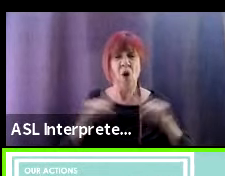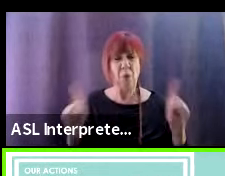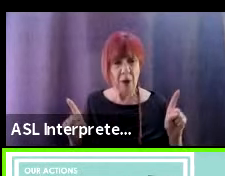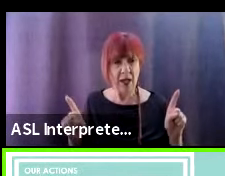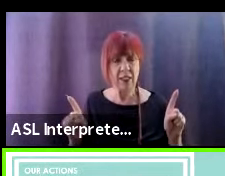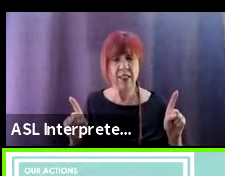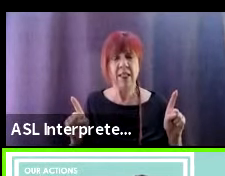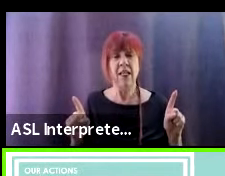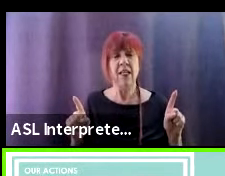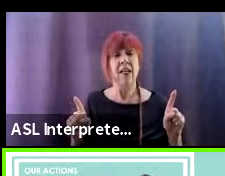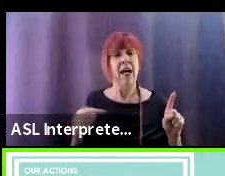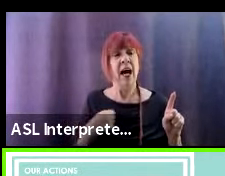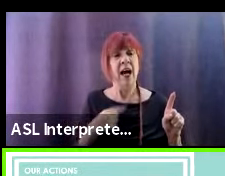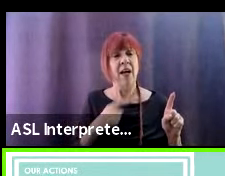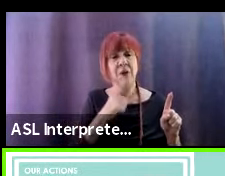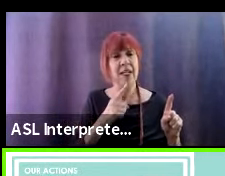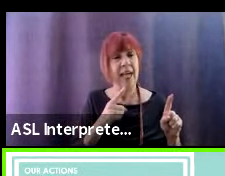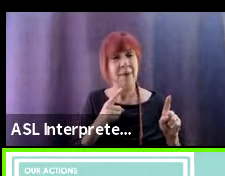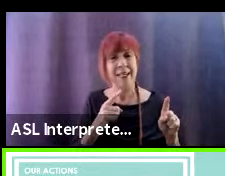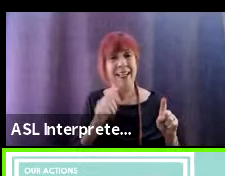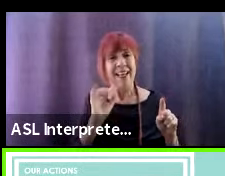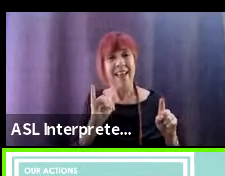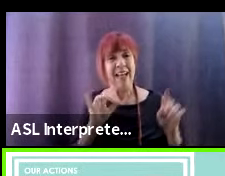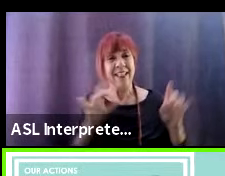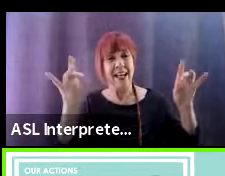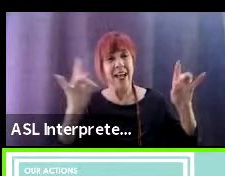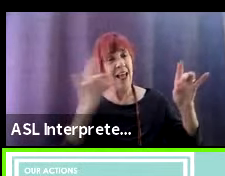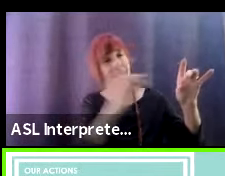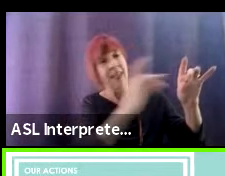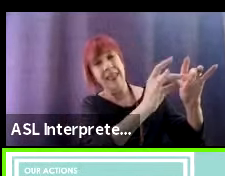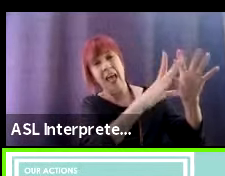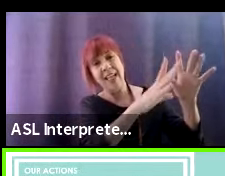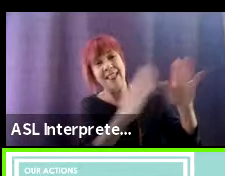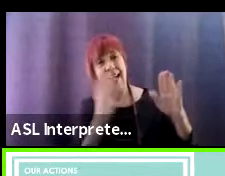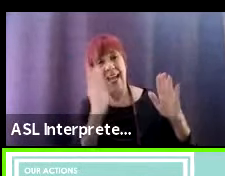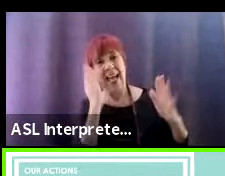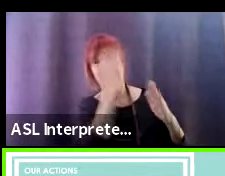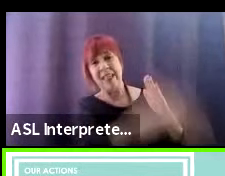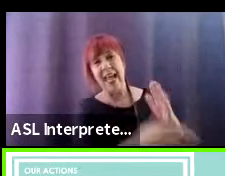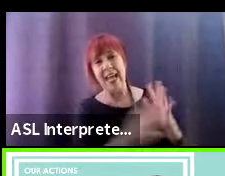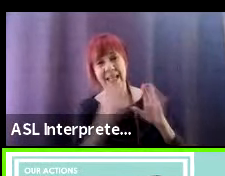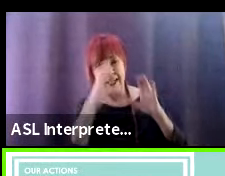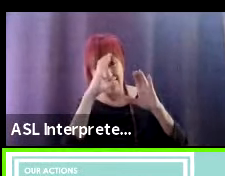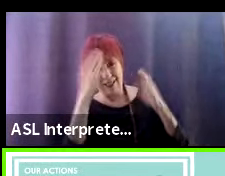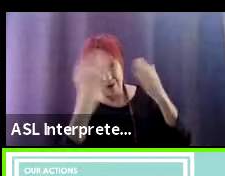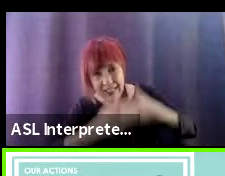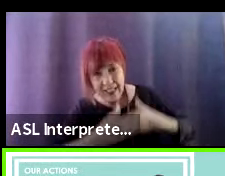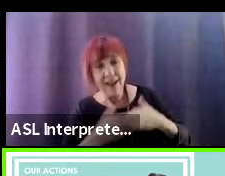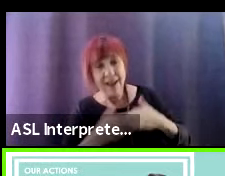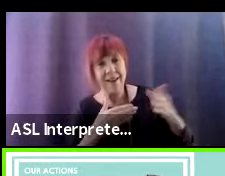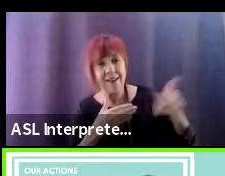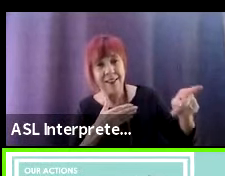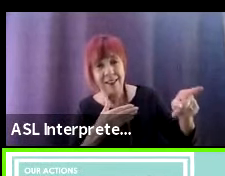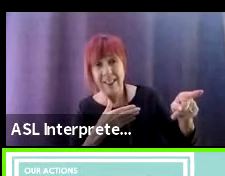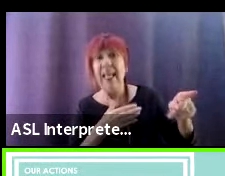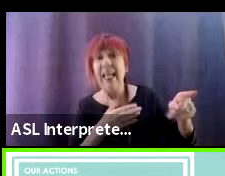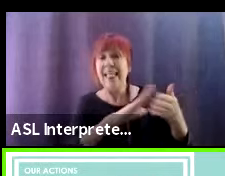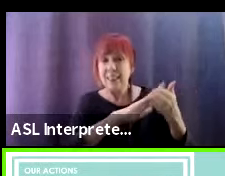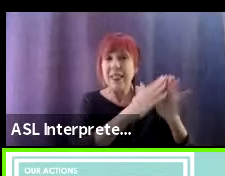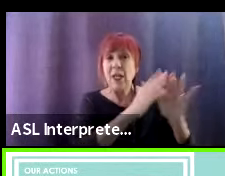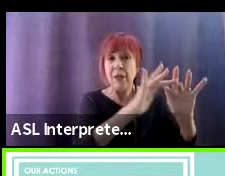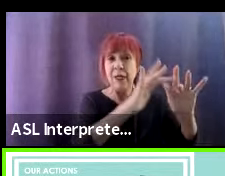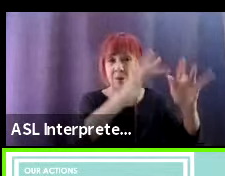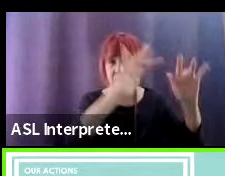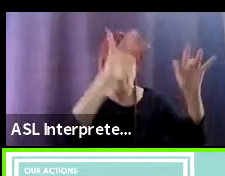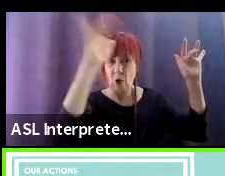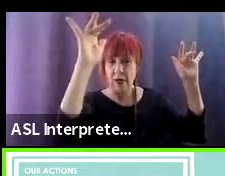I just really, the light at that end of tunnel is really getting brighter. And and I'm really excited to share some progress